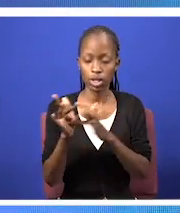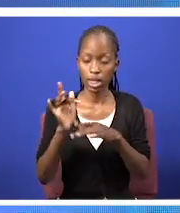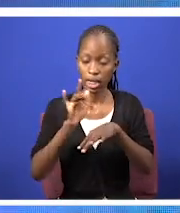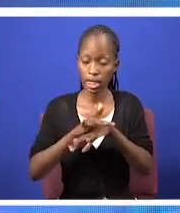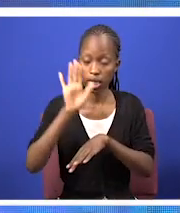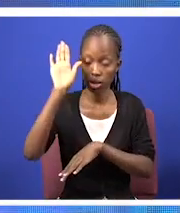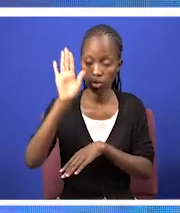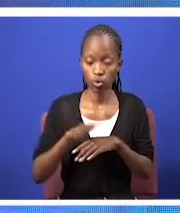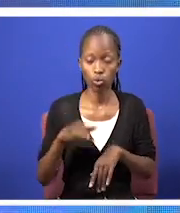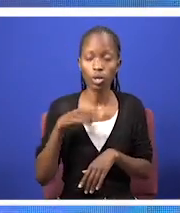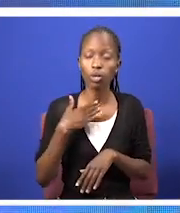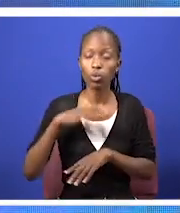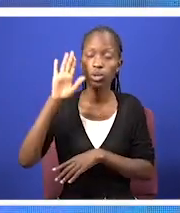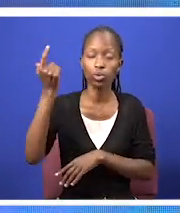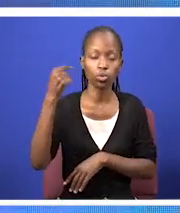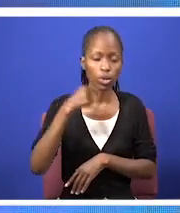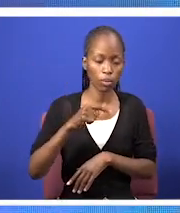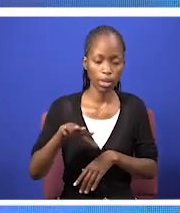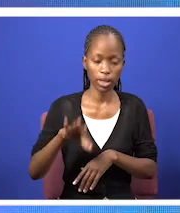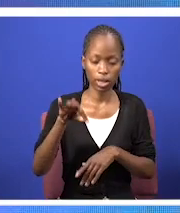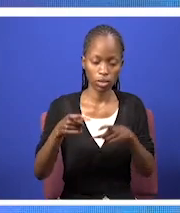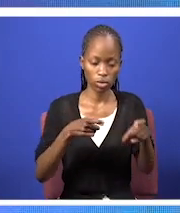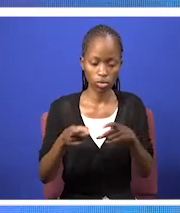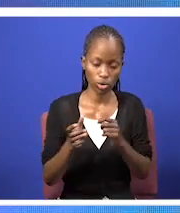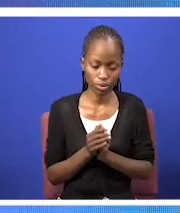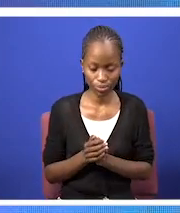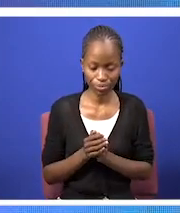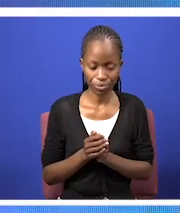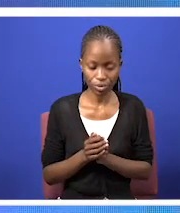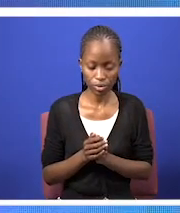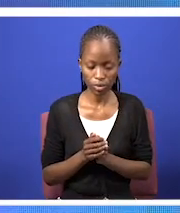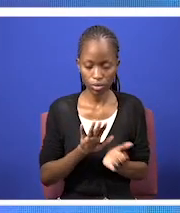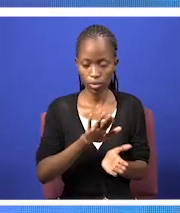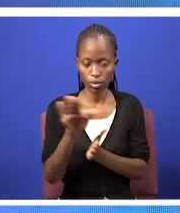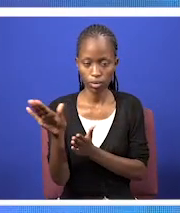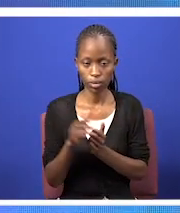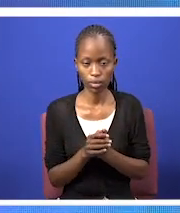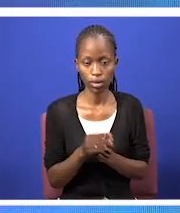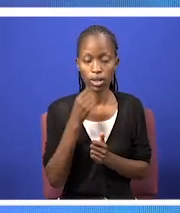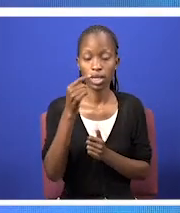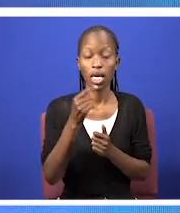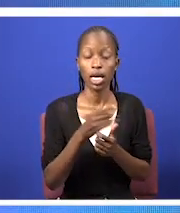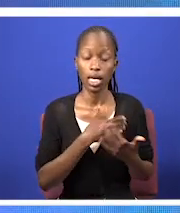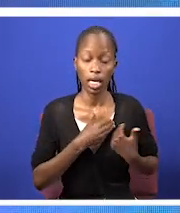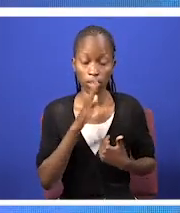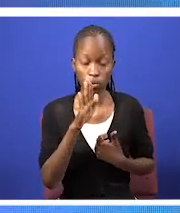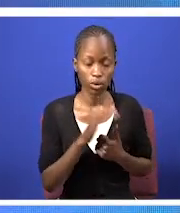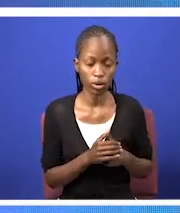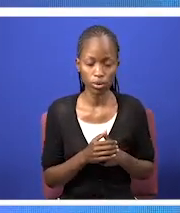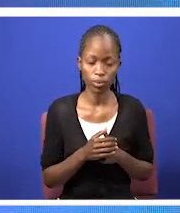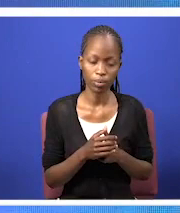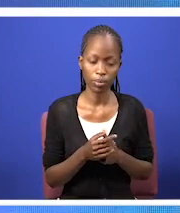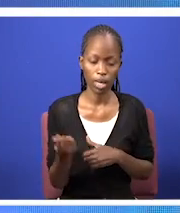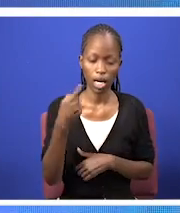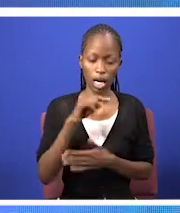as Jesus sent you, we want you to come and take control. And so, dear friends, just say in your hearts or say with your